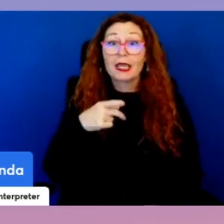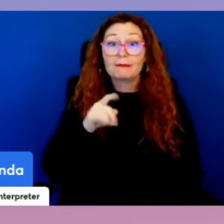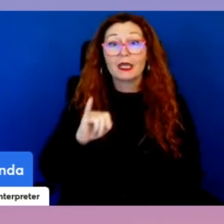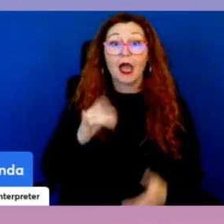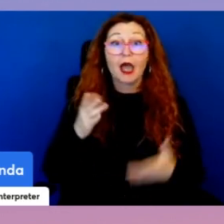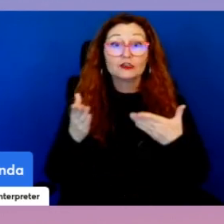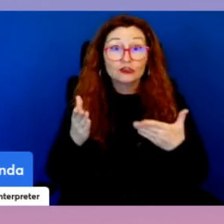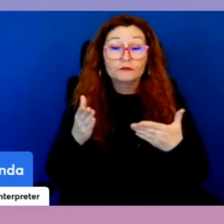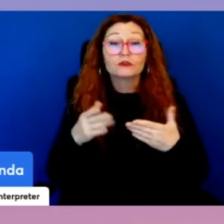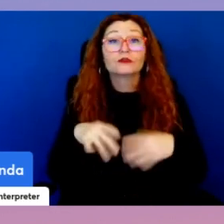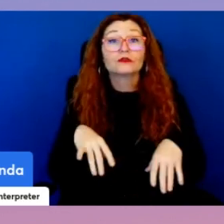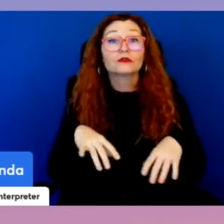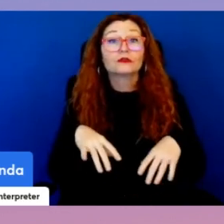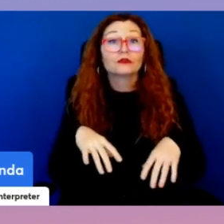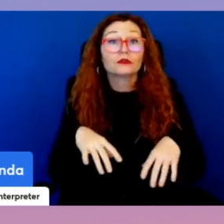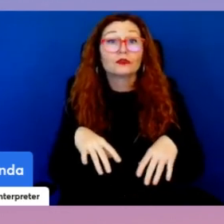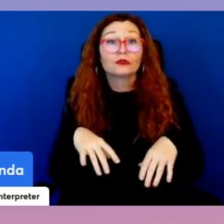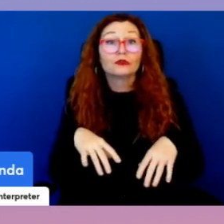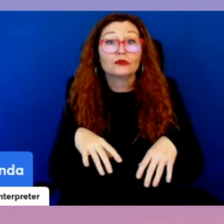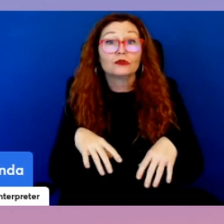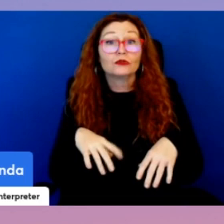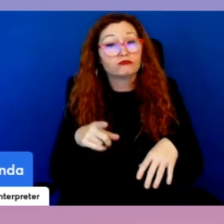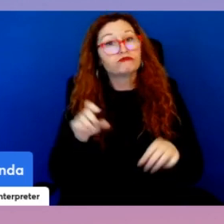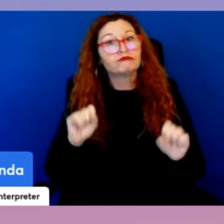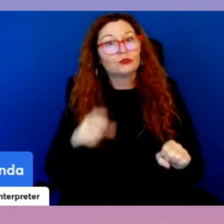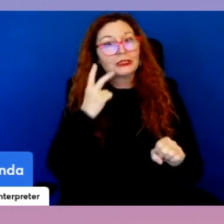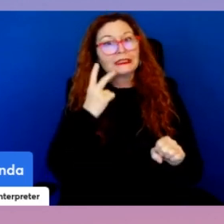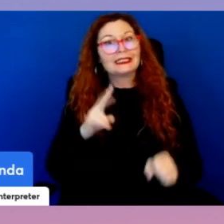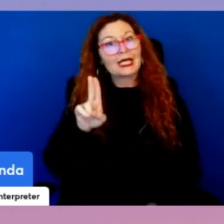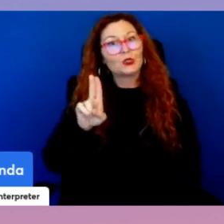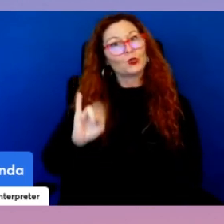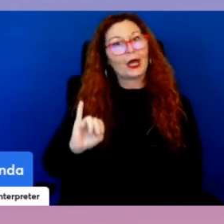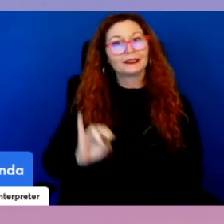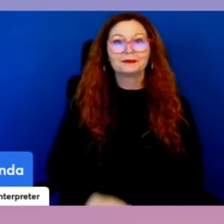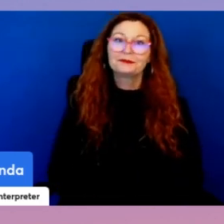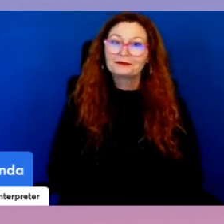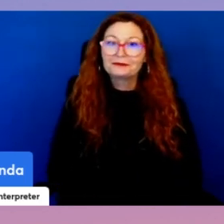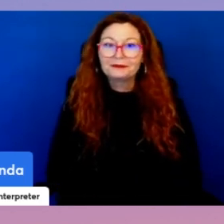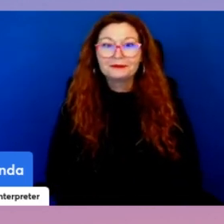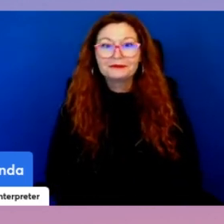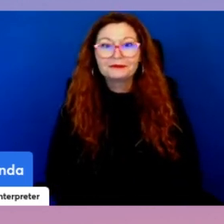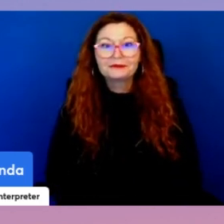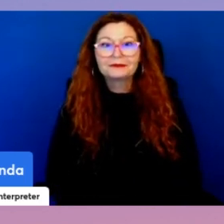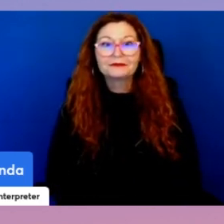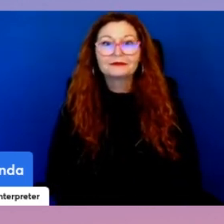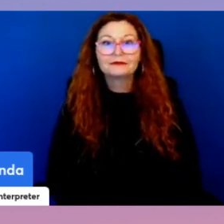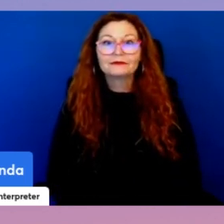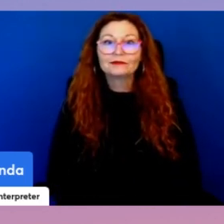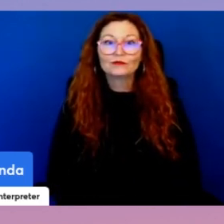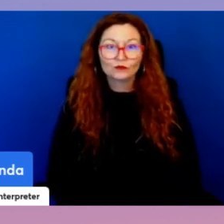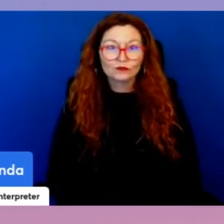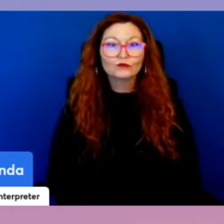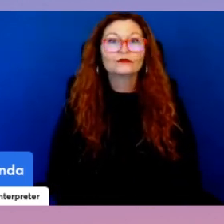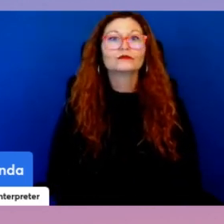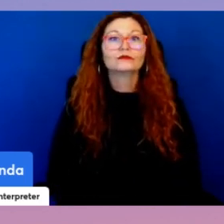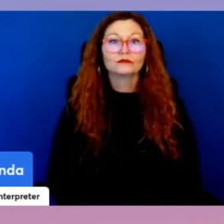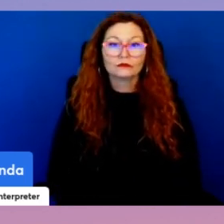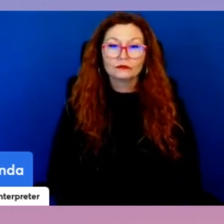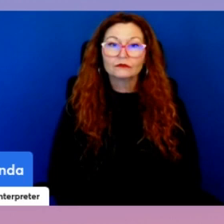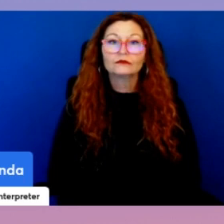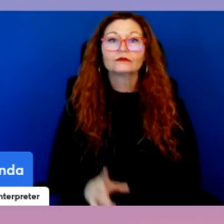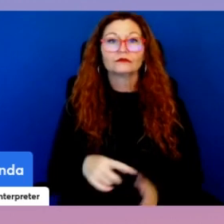so we can actually see the UI. So with that, we're exposing now